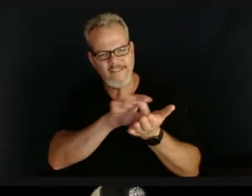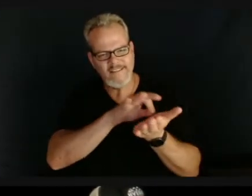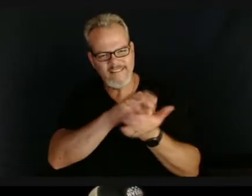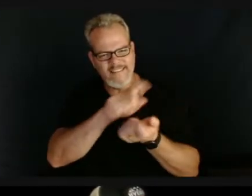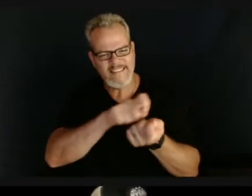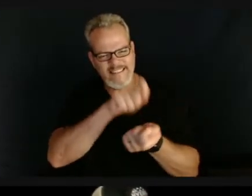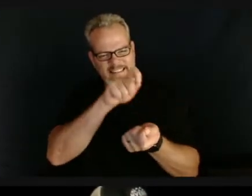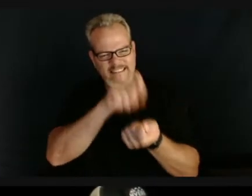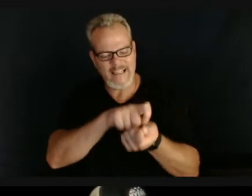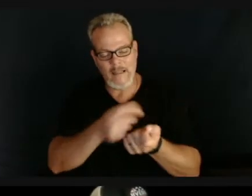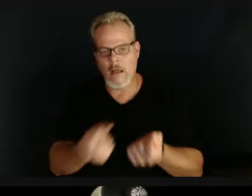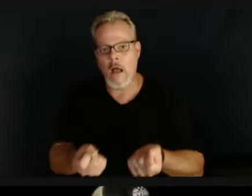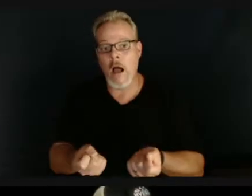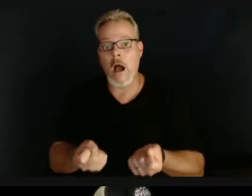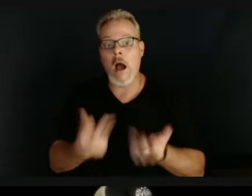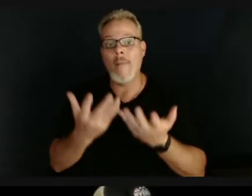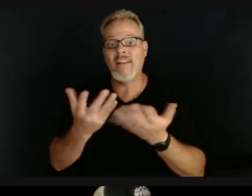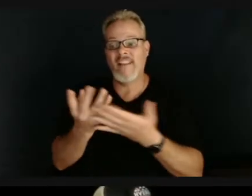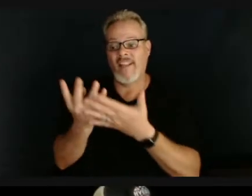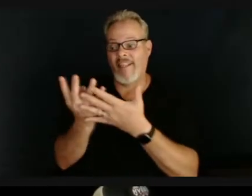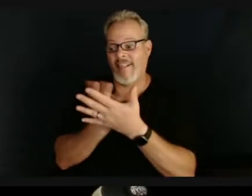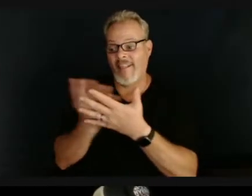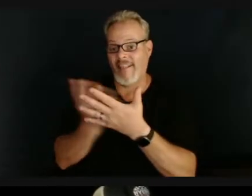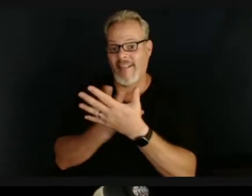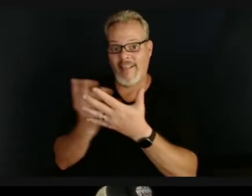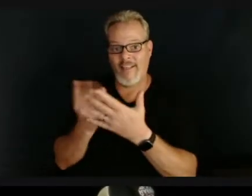from the national database.